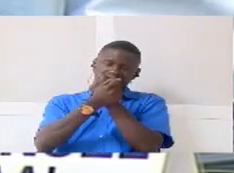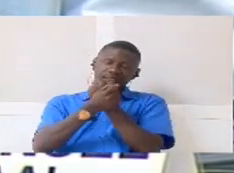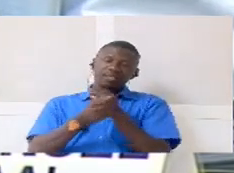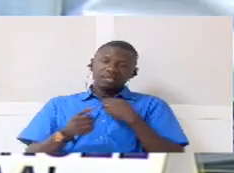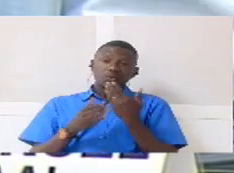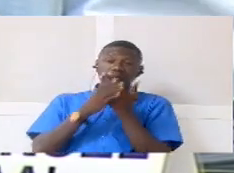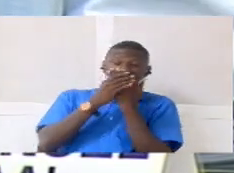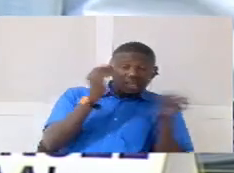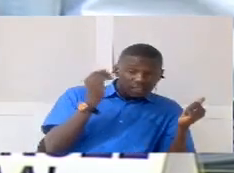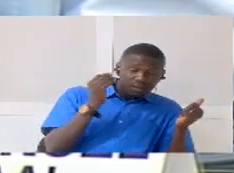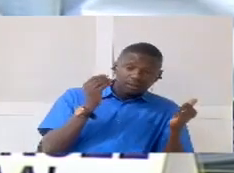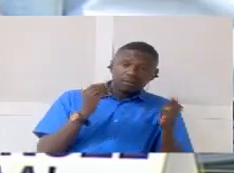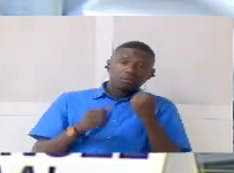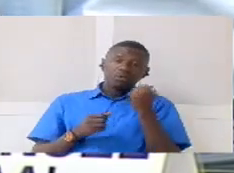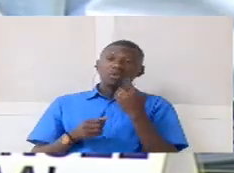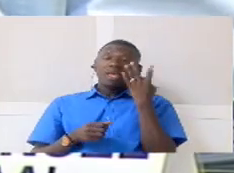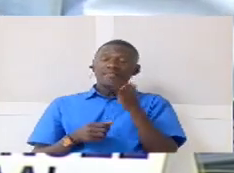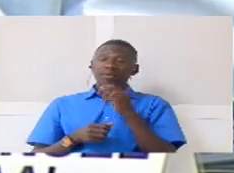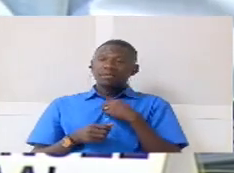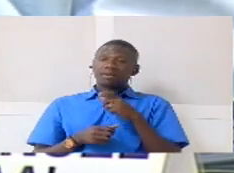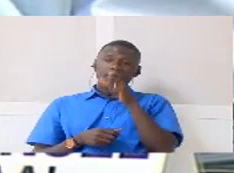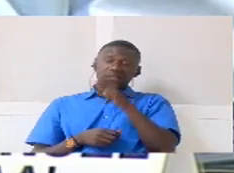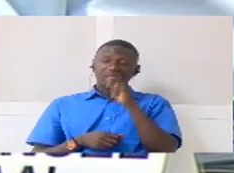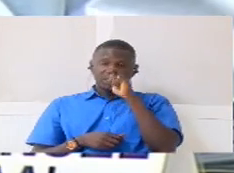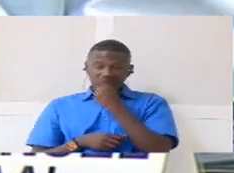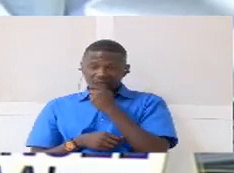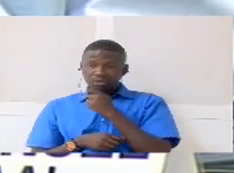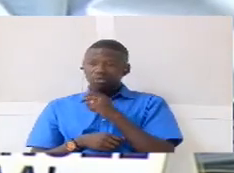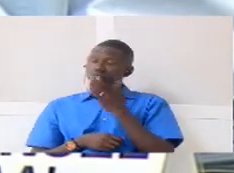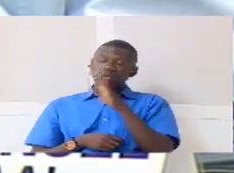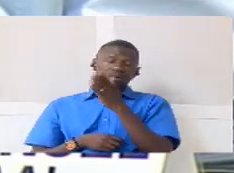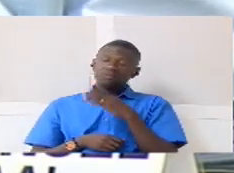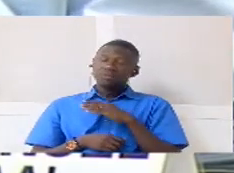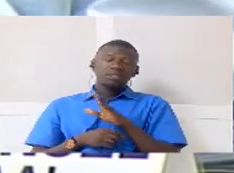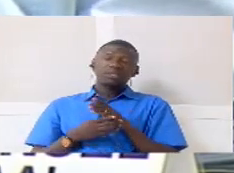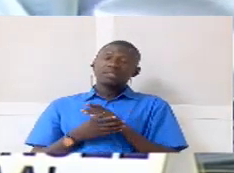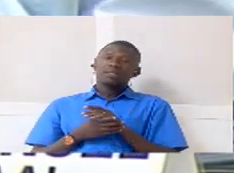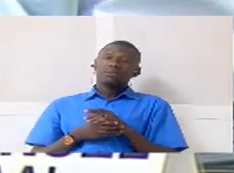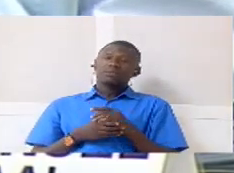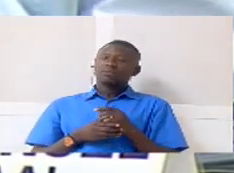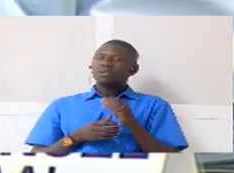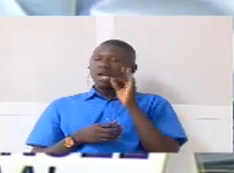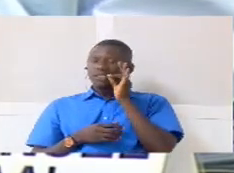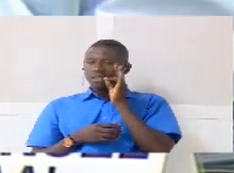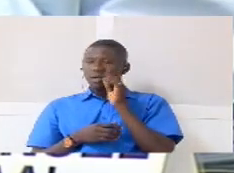no matter, nobody answers for that. But if a prisoner escapes, all of you would be held